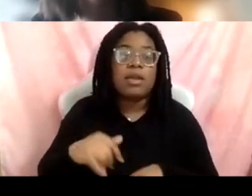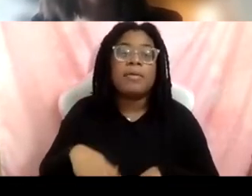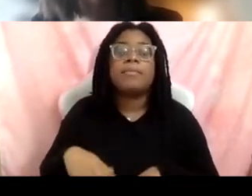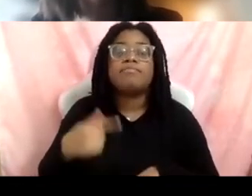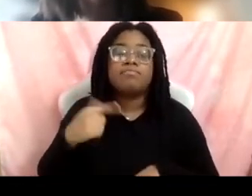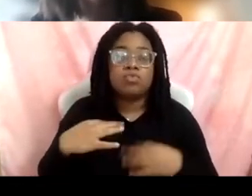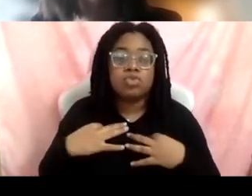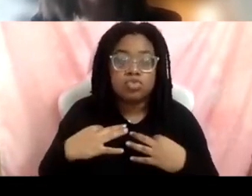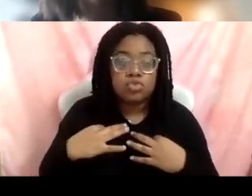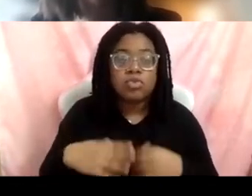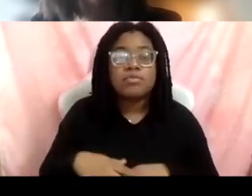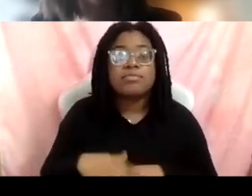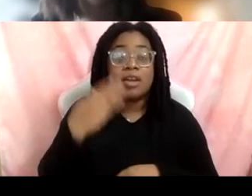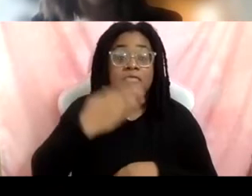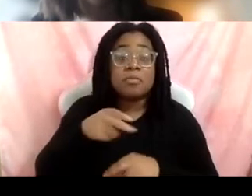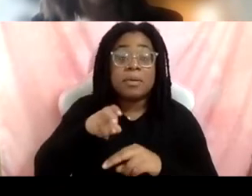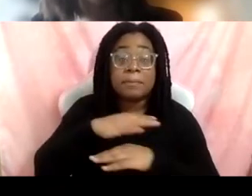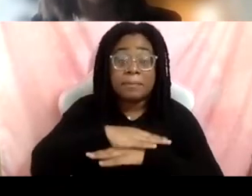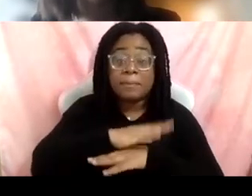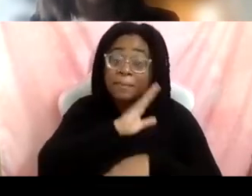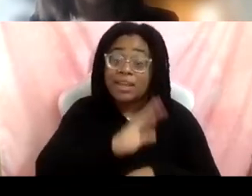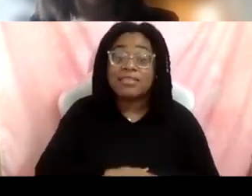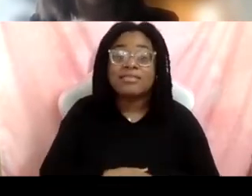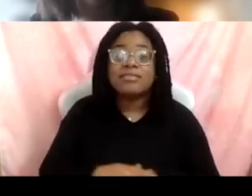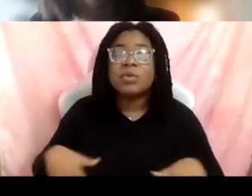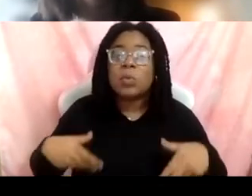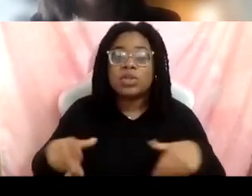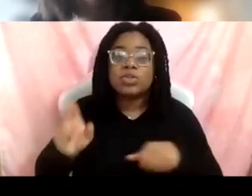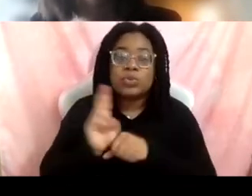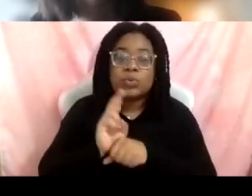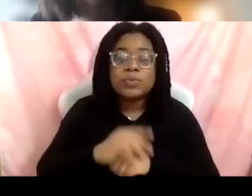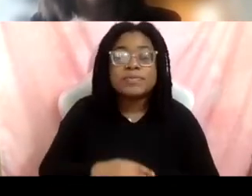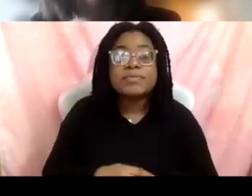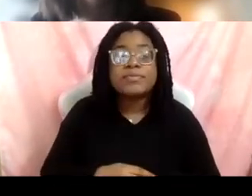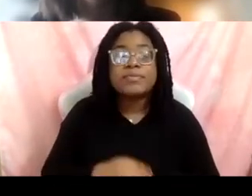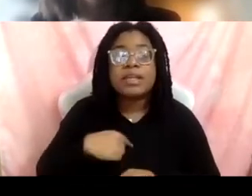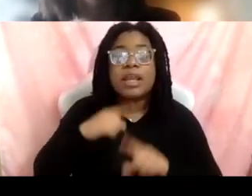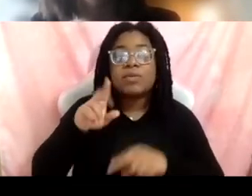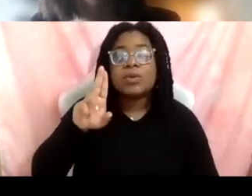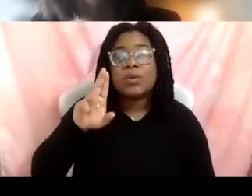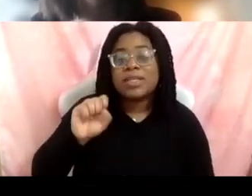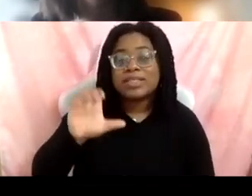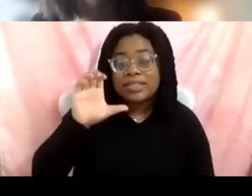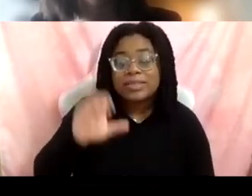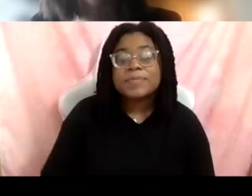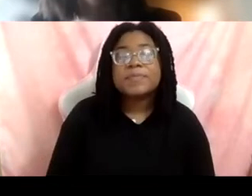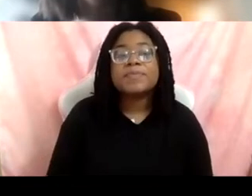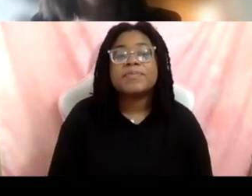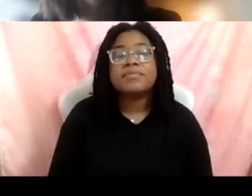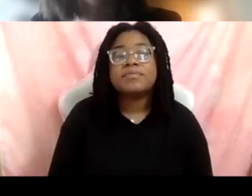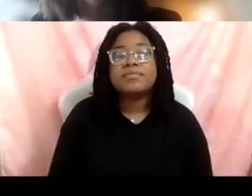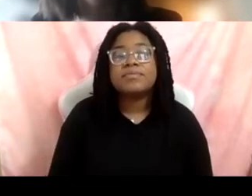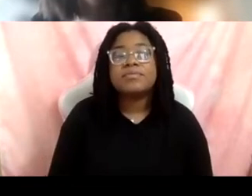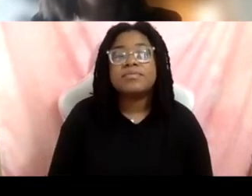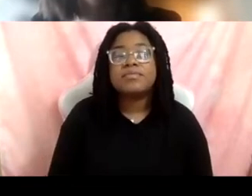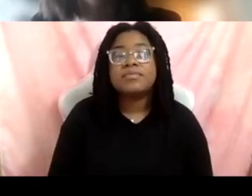and I'm in front of my bed. Also a wheelchair user. I went to USC where